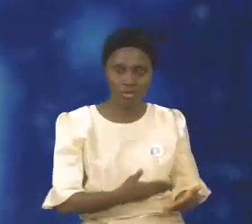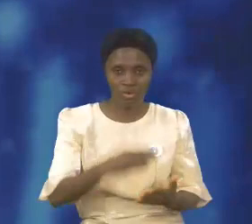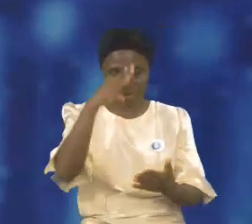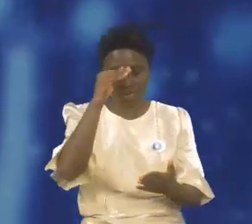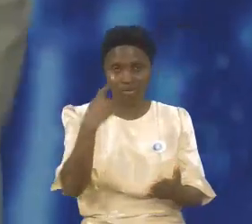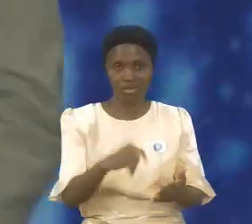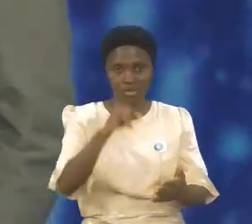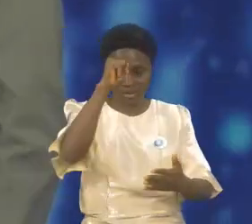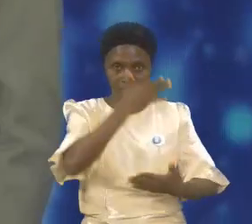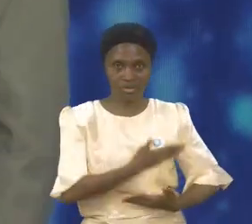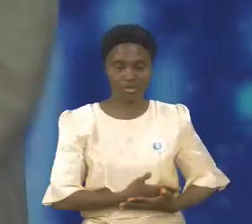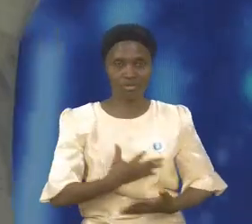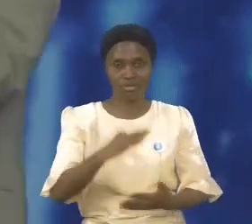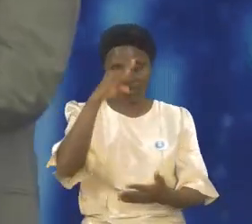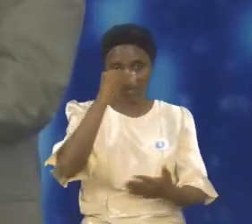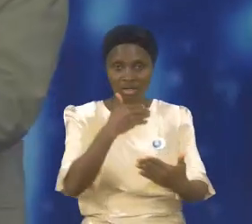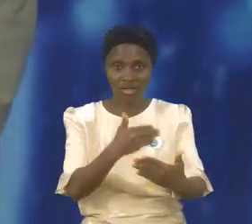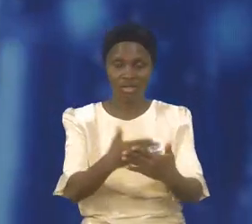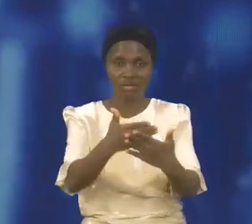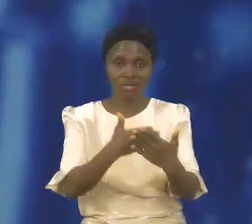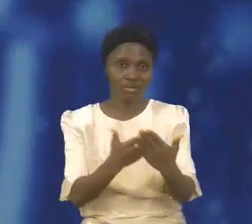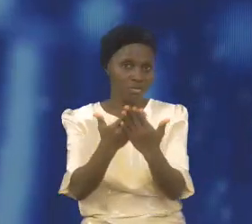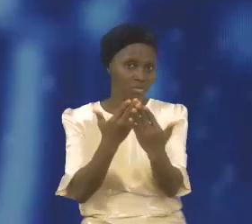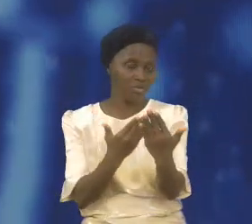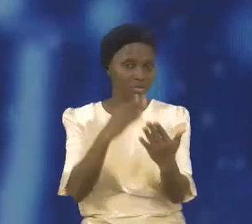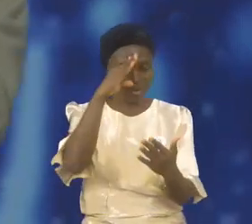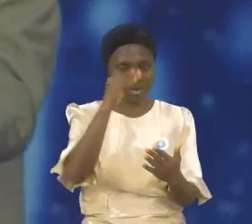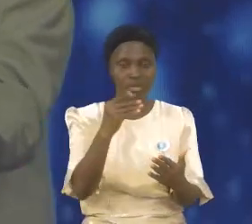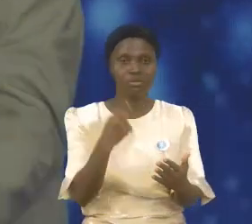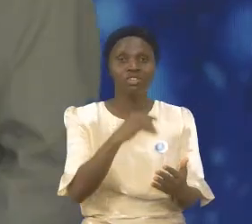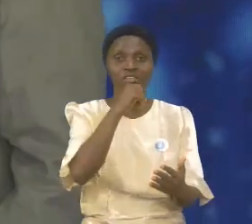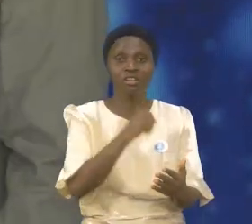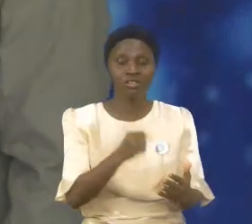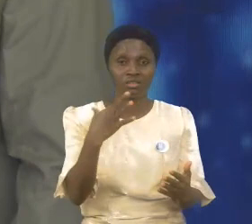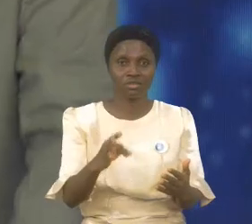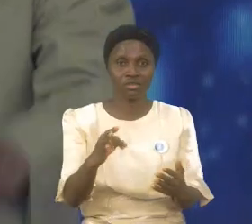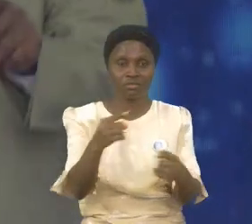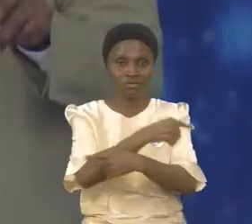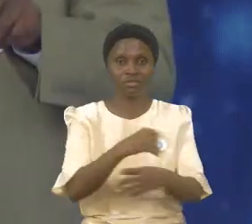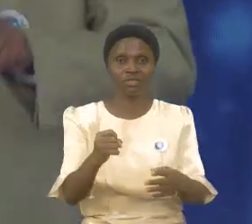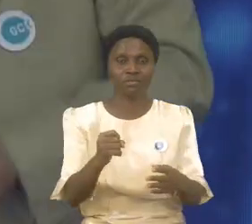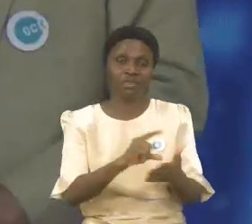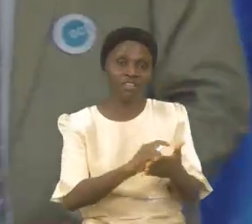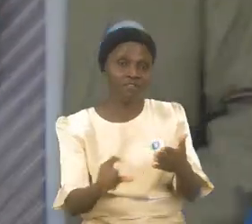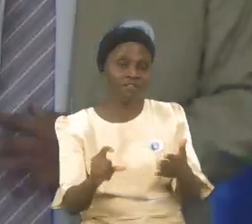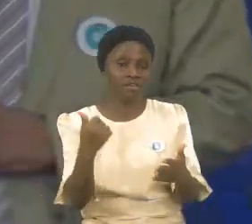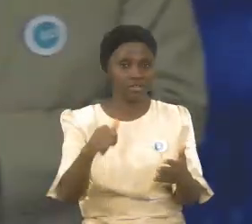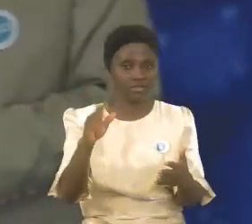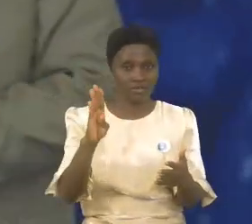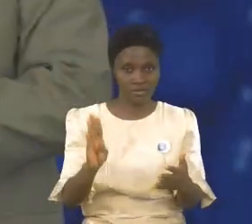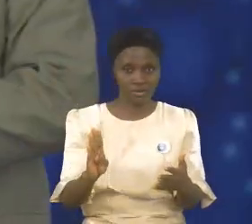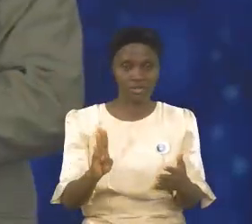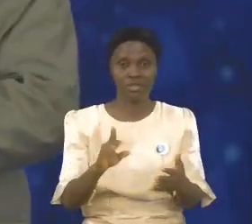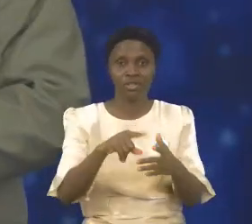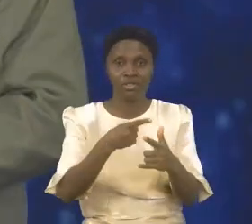before him the Ancient of Days. And then in verse 14, it says in verse 14, and there